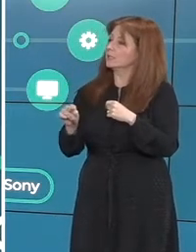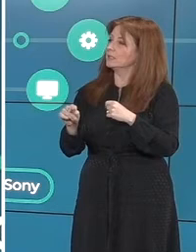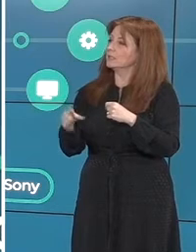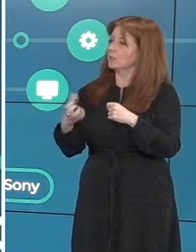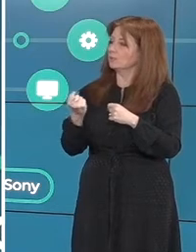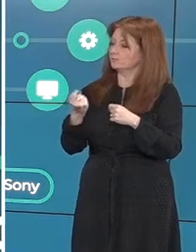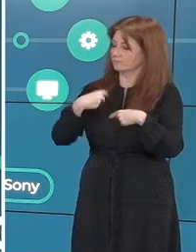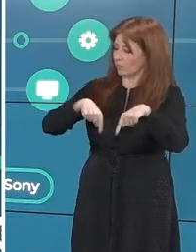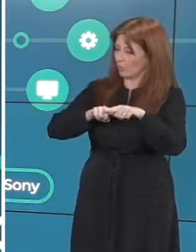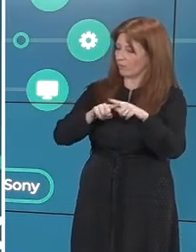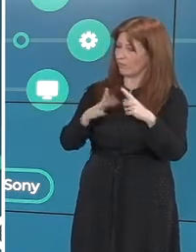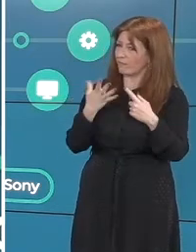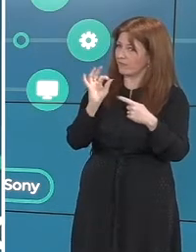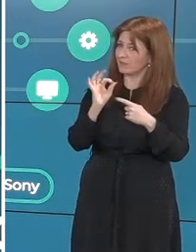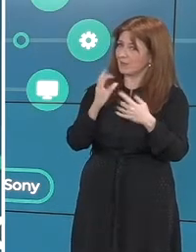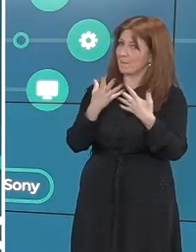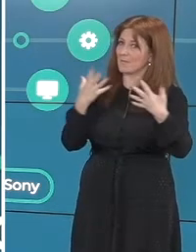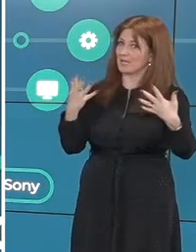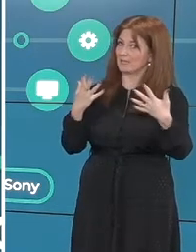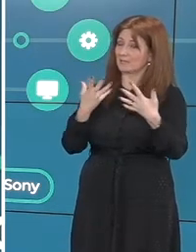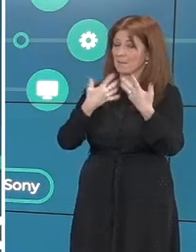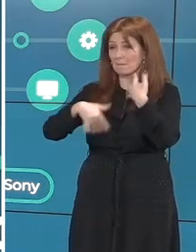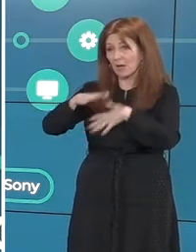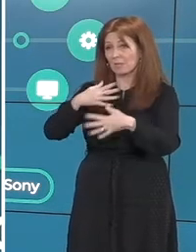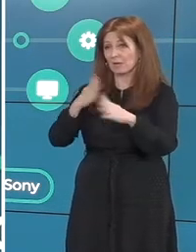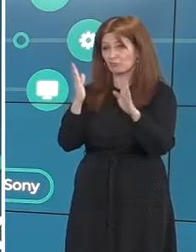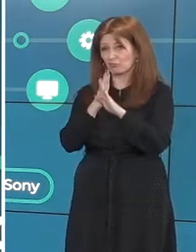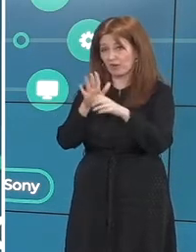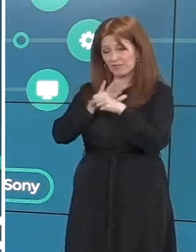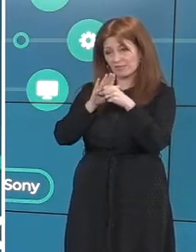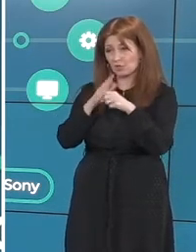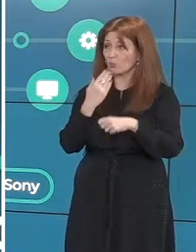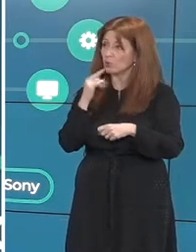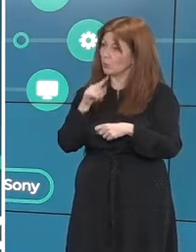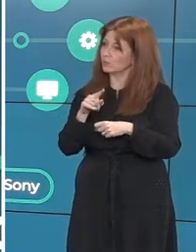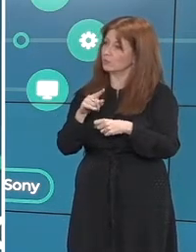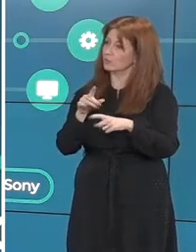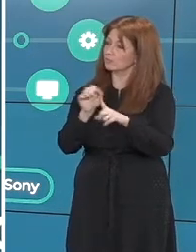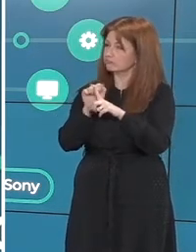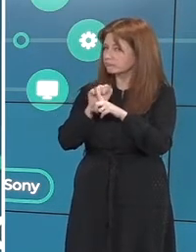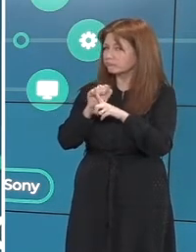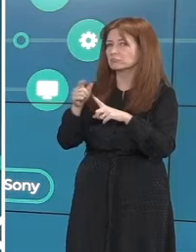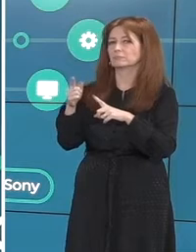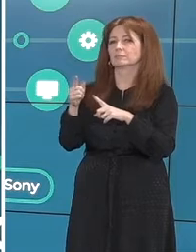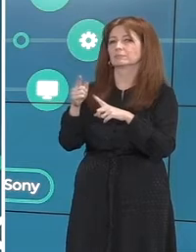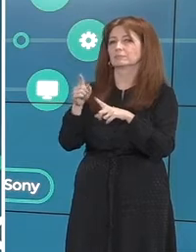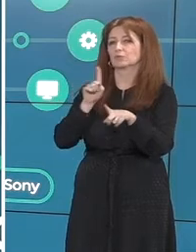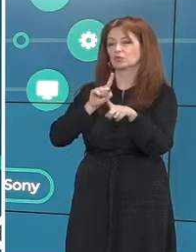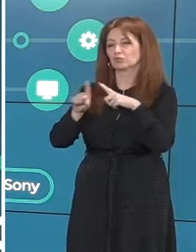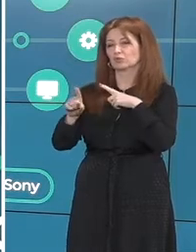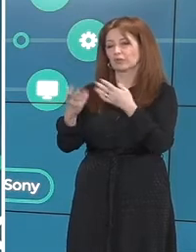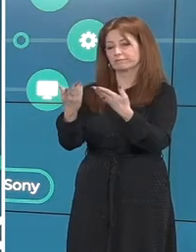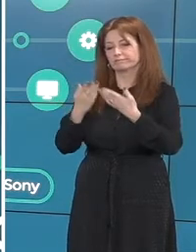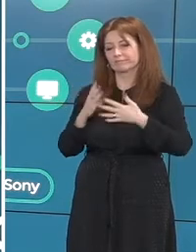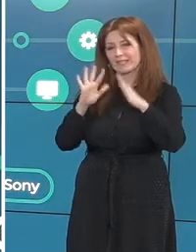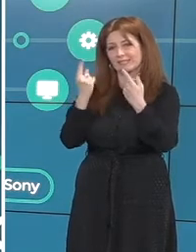or so of biggest public and private sector organisations use, and we've just refreshed. And again, it really gives these kind of 10 things that you